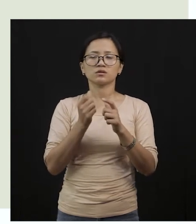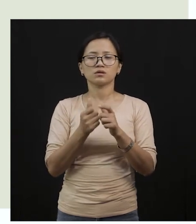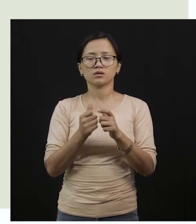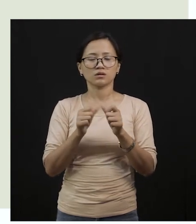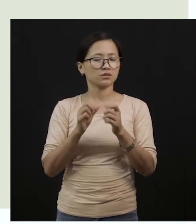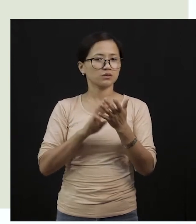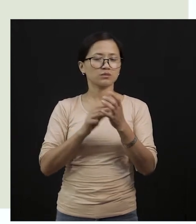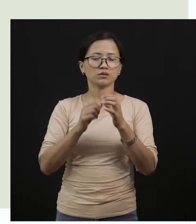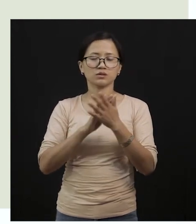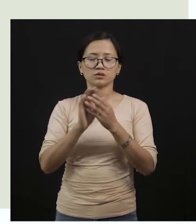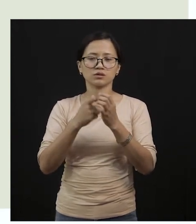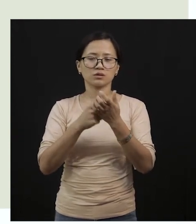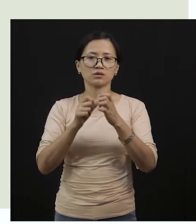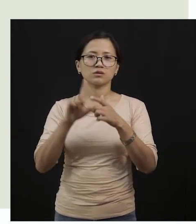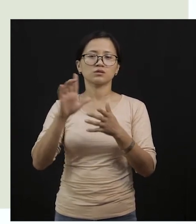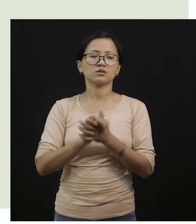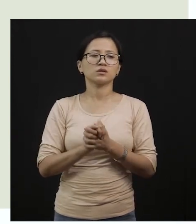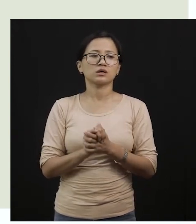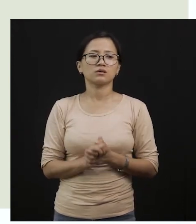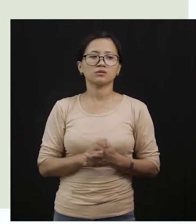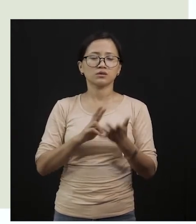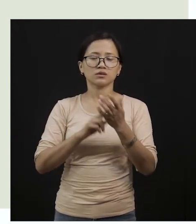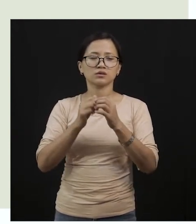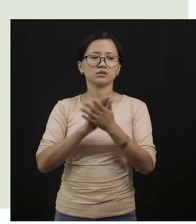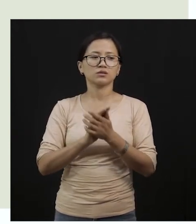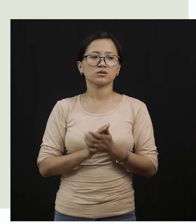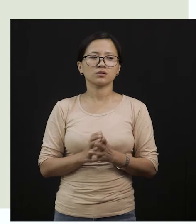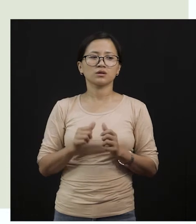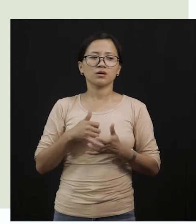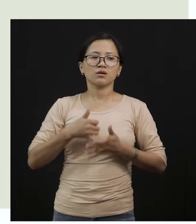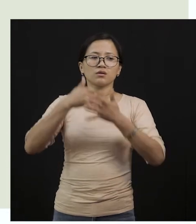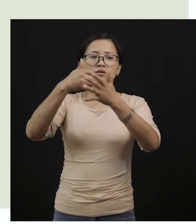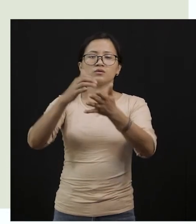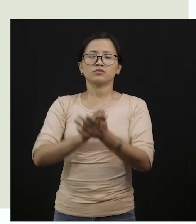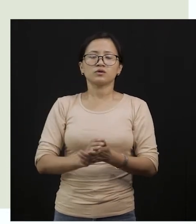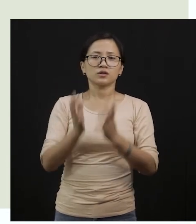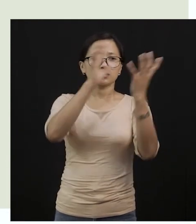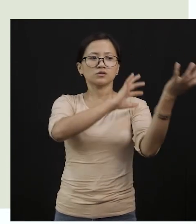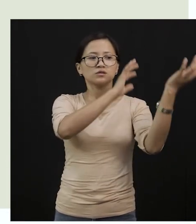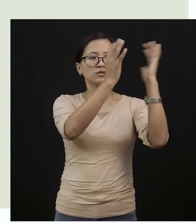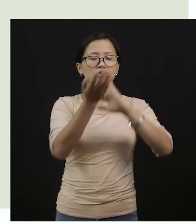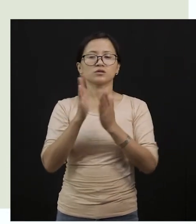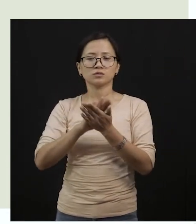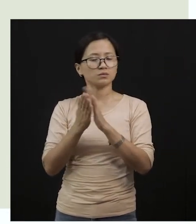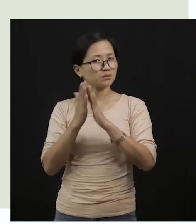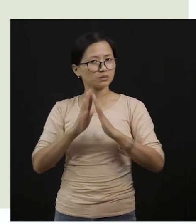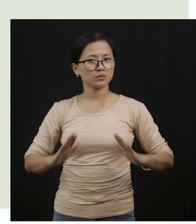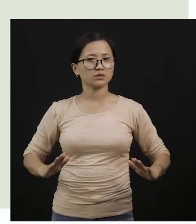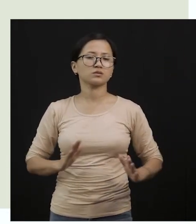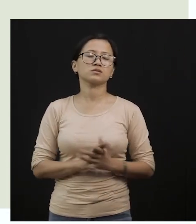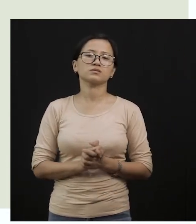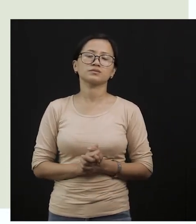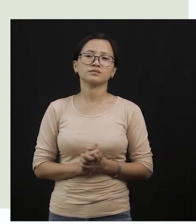Jawaharlal Nehru Award for International Peace. These are some awards which are considered to be very high.